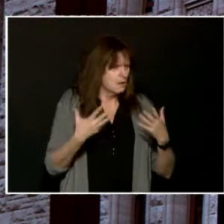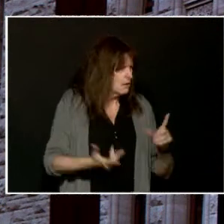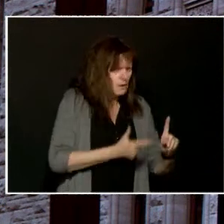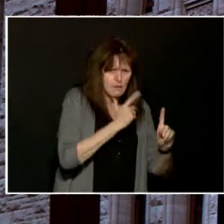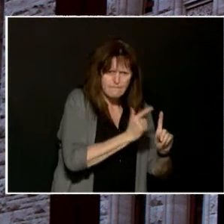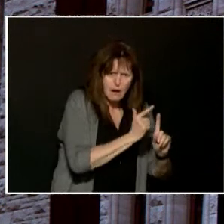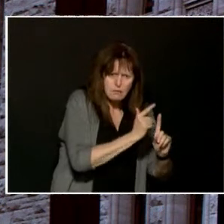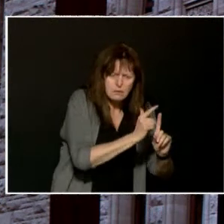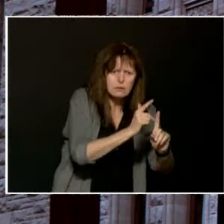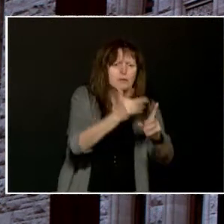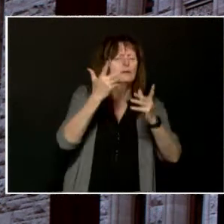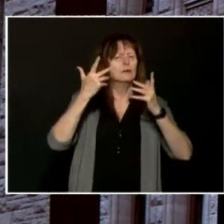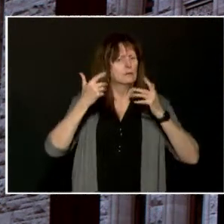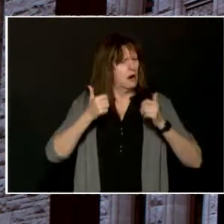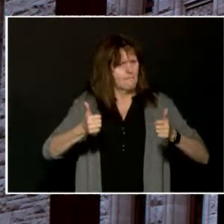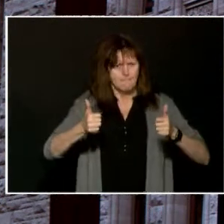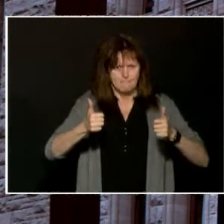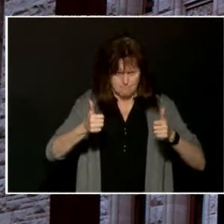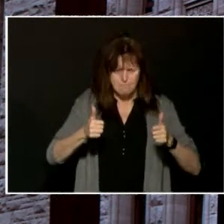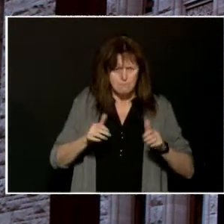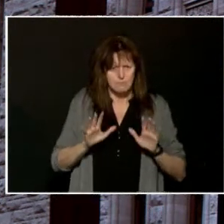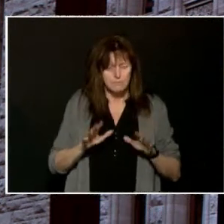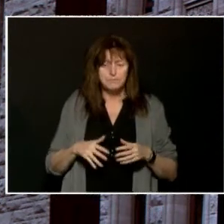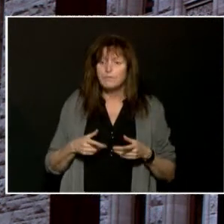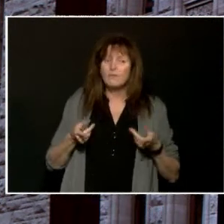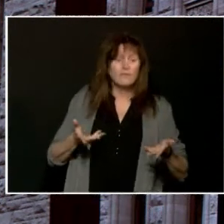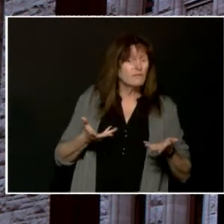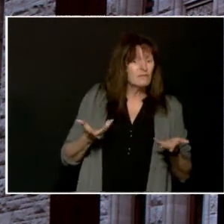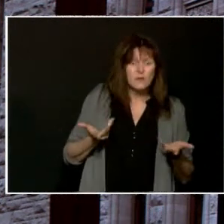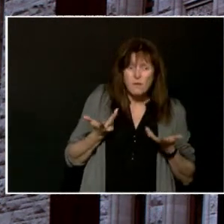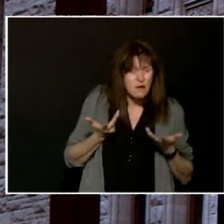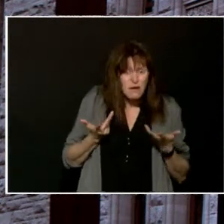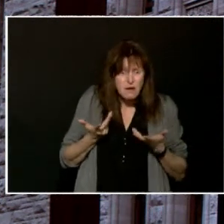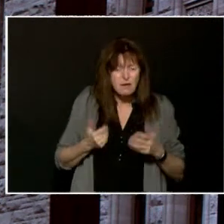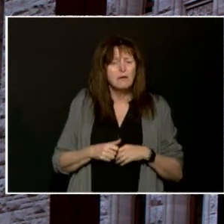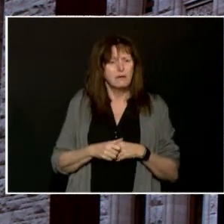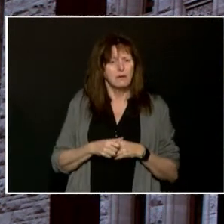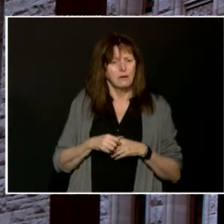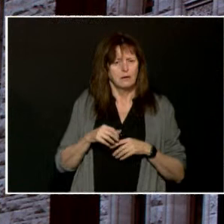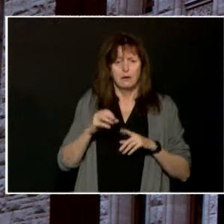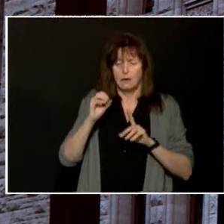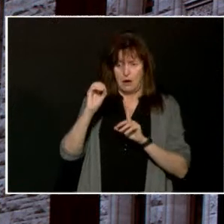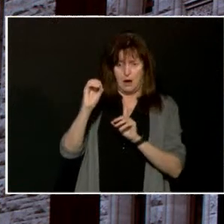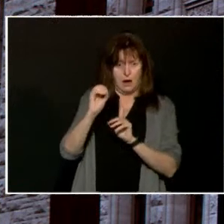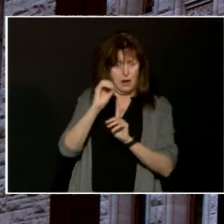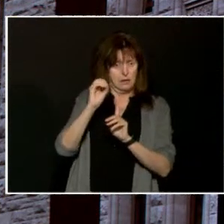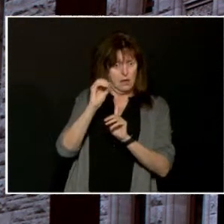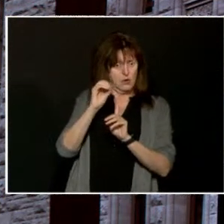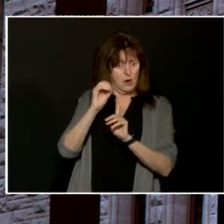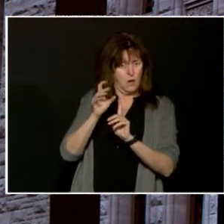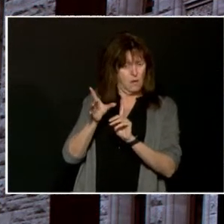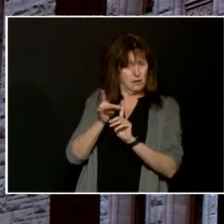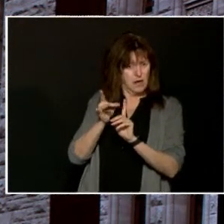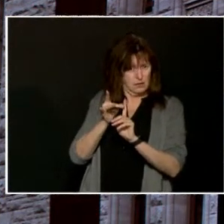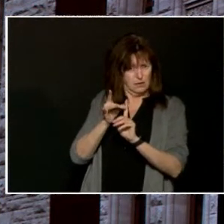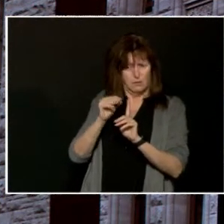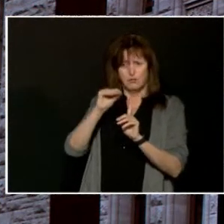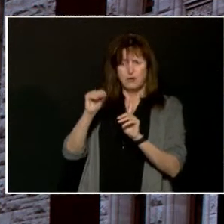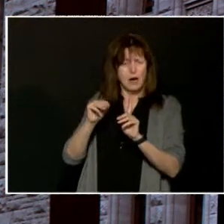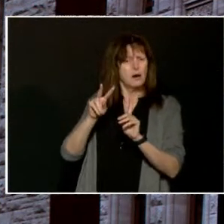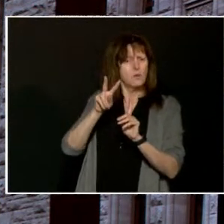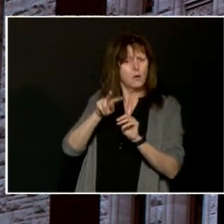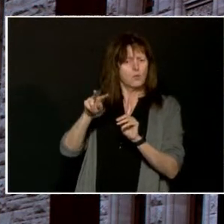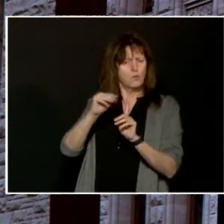mean. Our provincial case rate has also decreased by 22% for the last full week of data, May 8th to